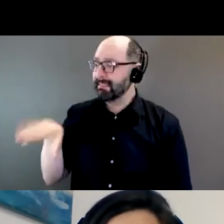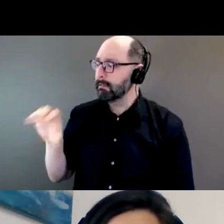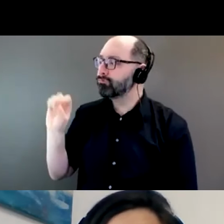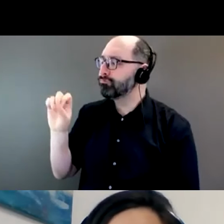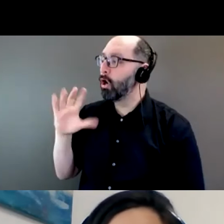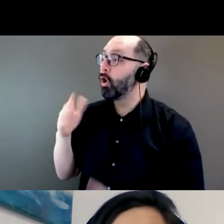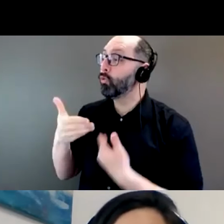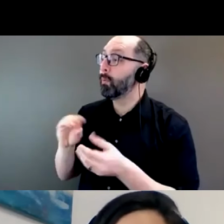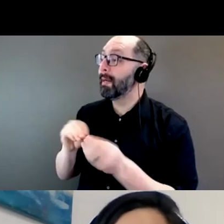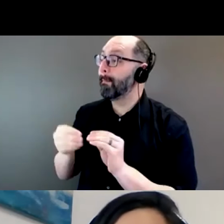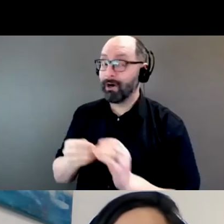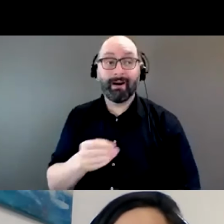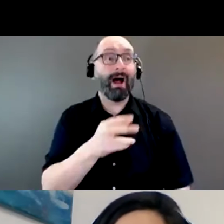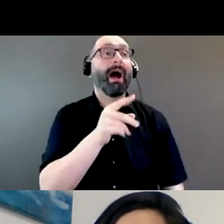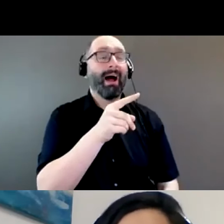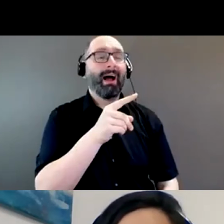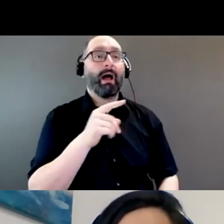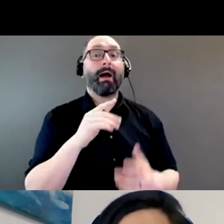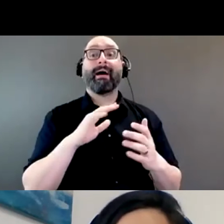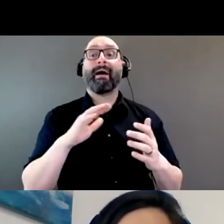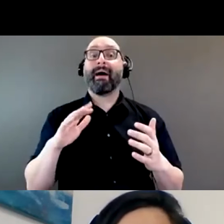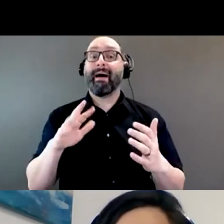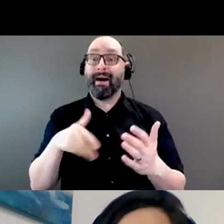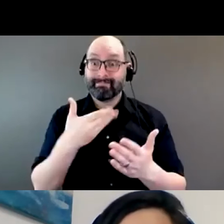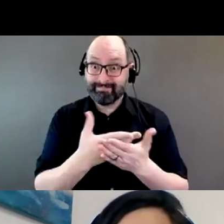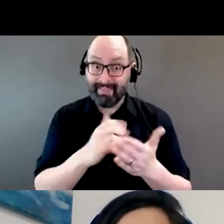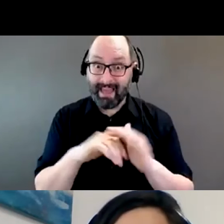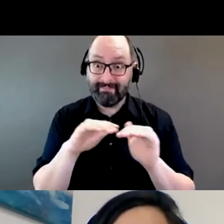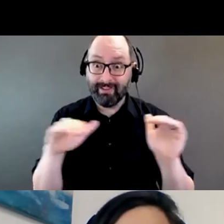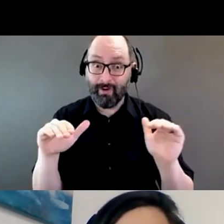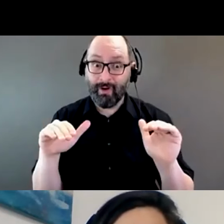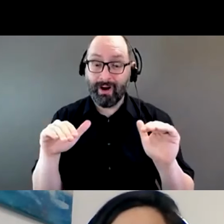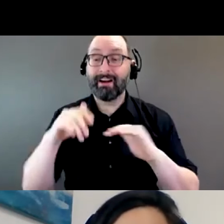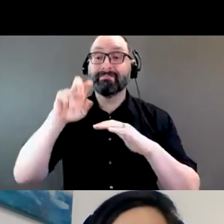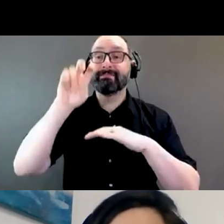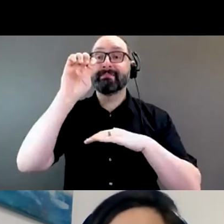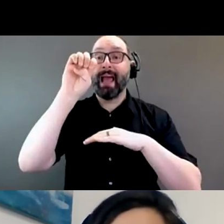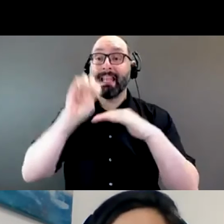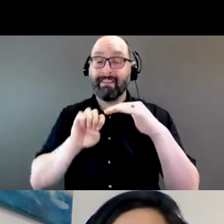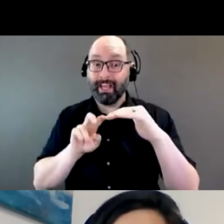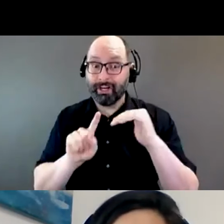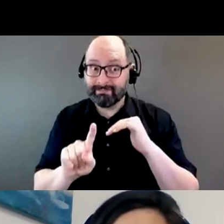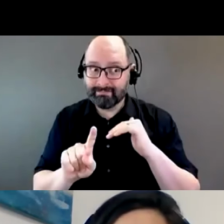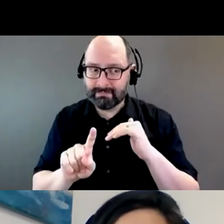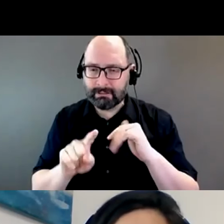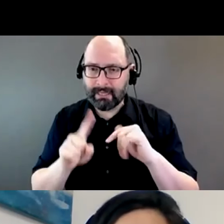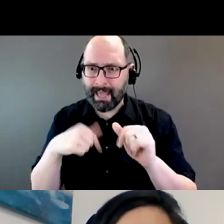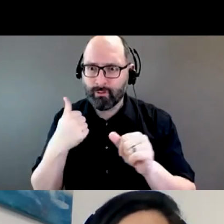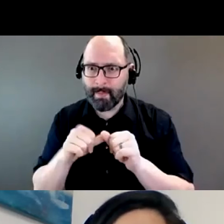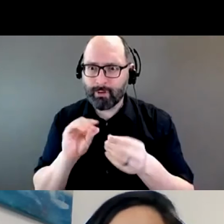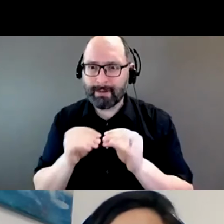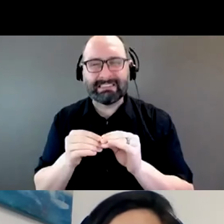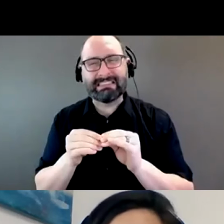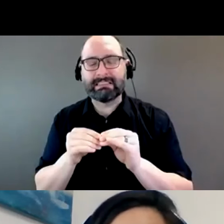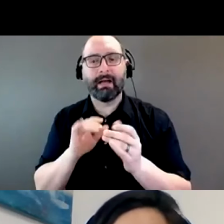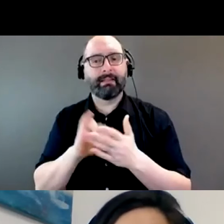to go to, and by the time you get to that floor, you've gotten off the elevator and you don't remember that 3-digit room number. That wouldn't